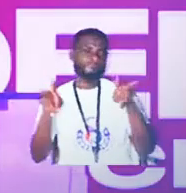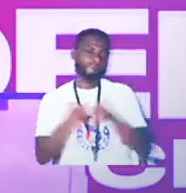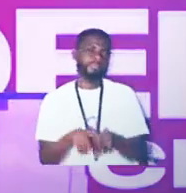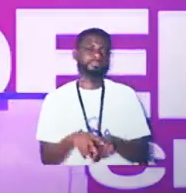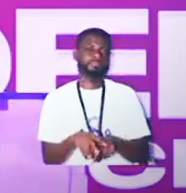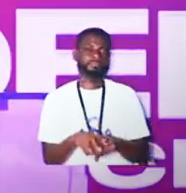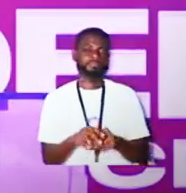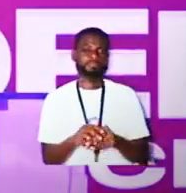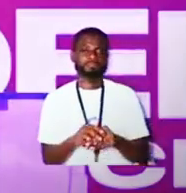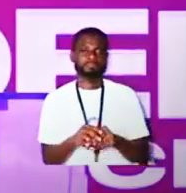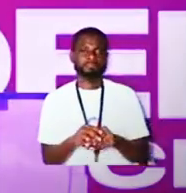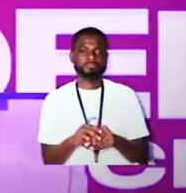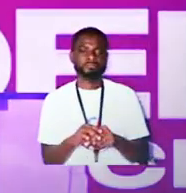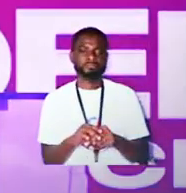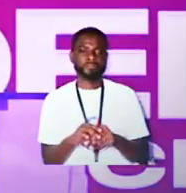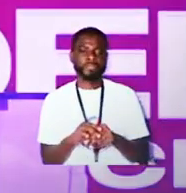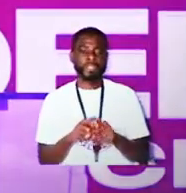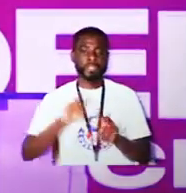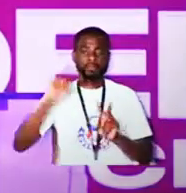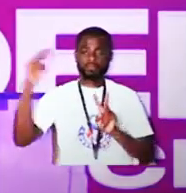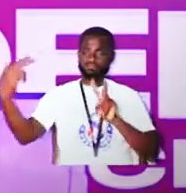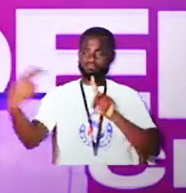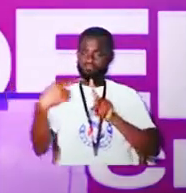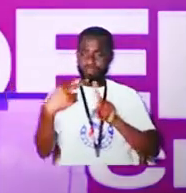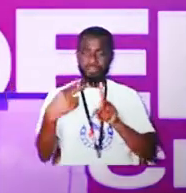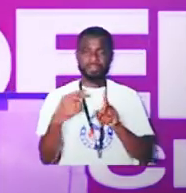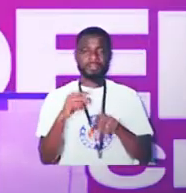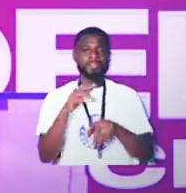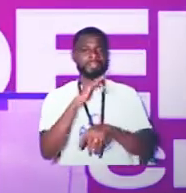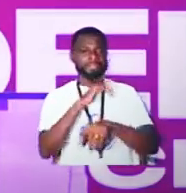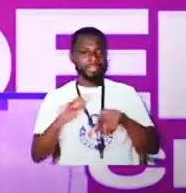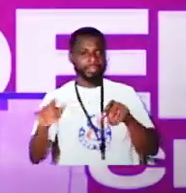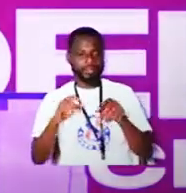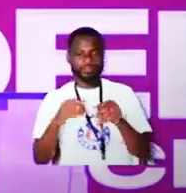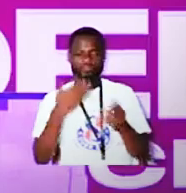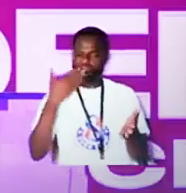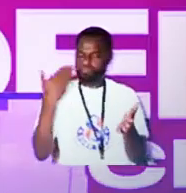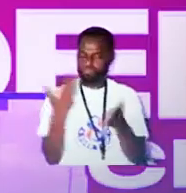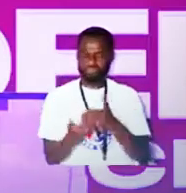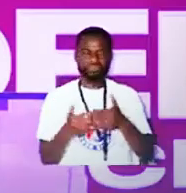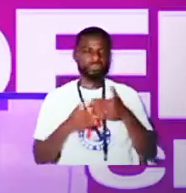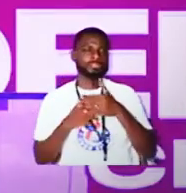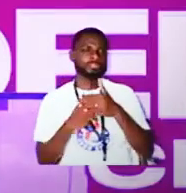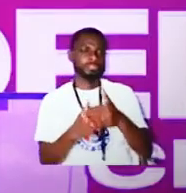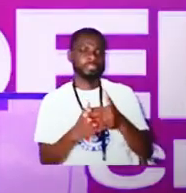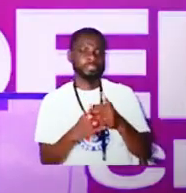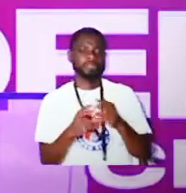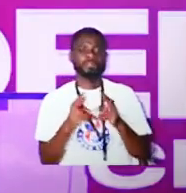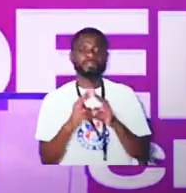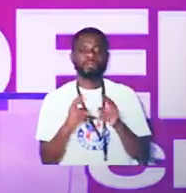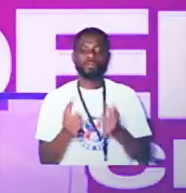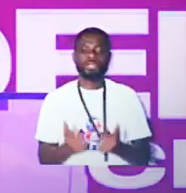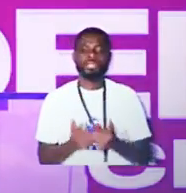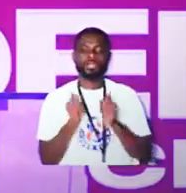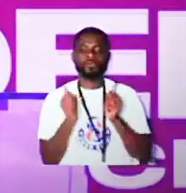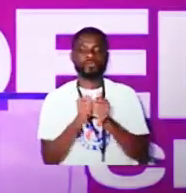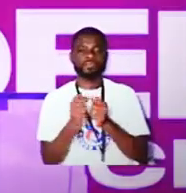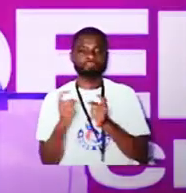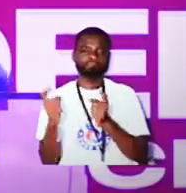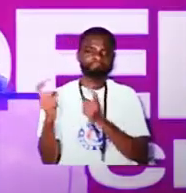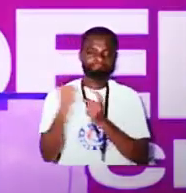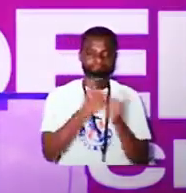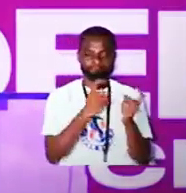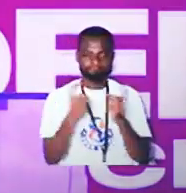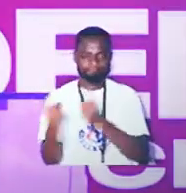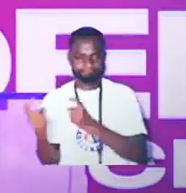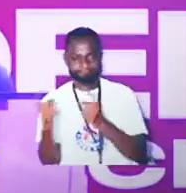A reflection of lack of effective leadership. So we live with conflicting values. When there are no